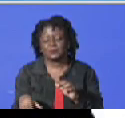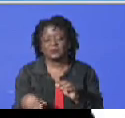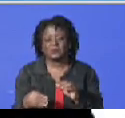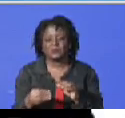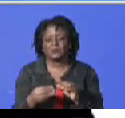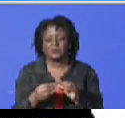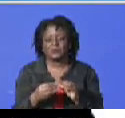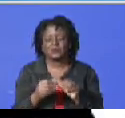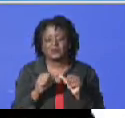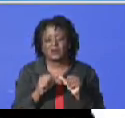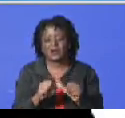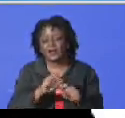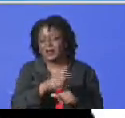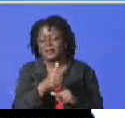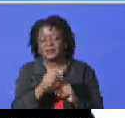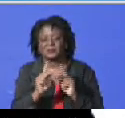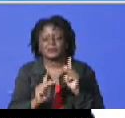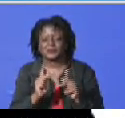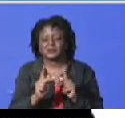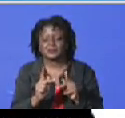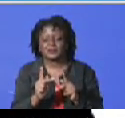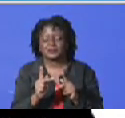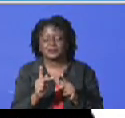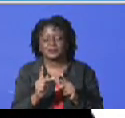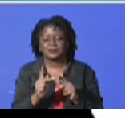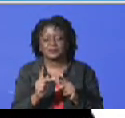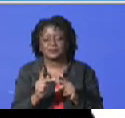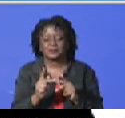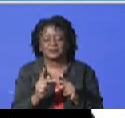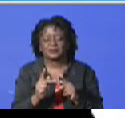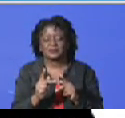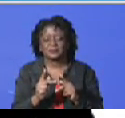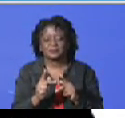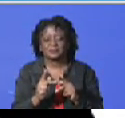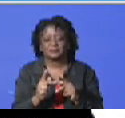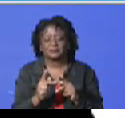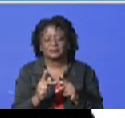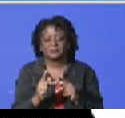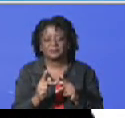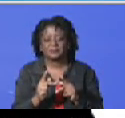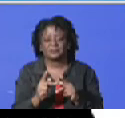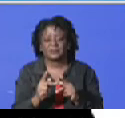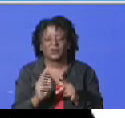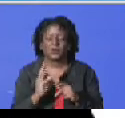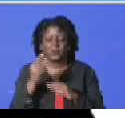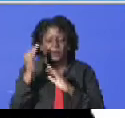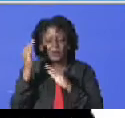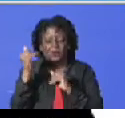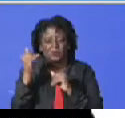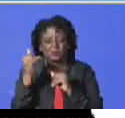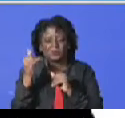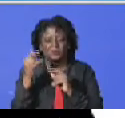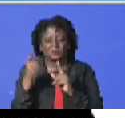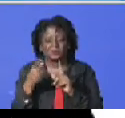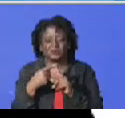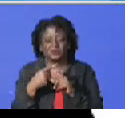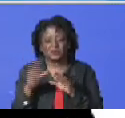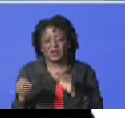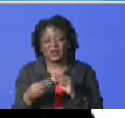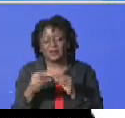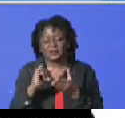the remainder of those persons, so that would be the difference. We're hoping to onboard those within the next day or